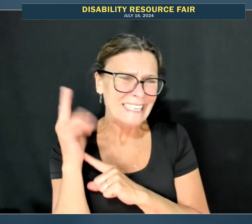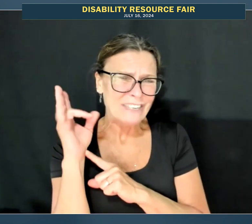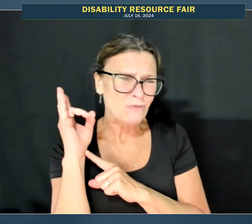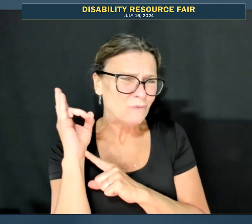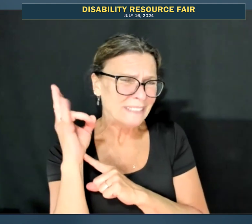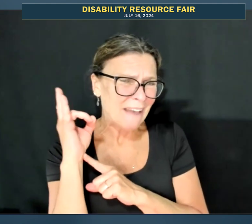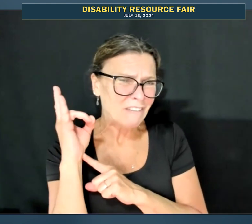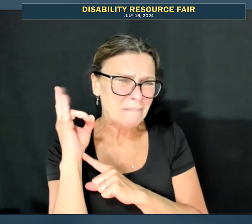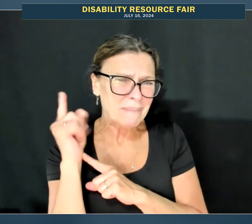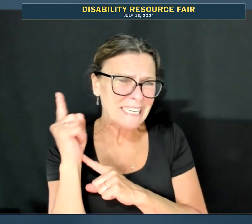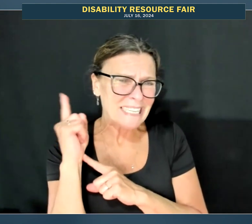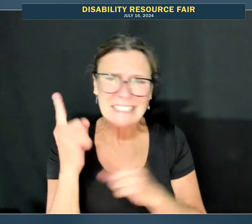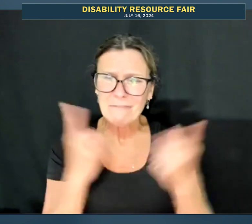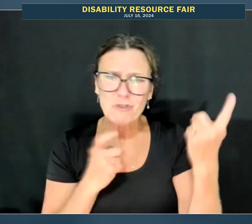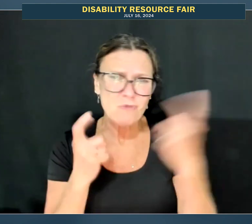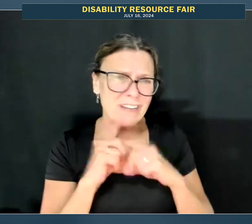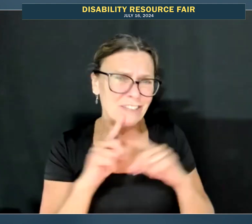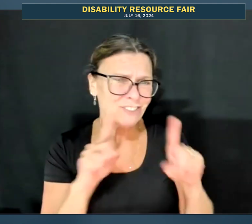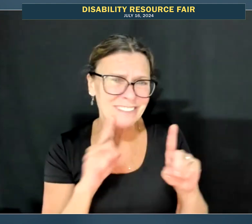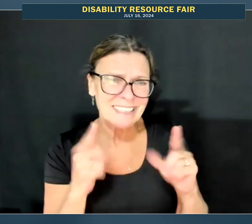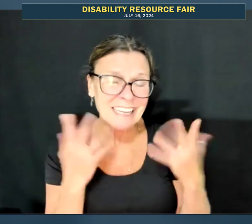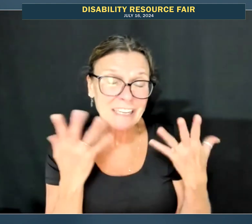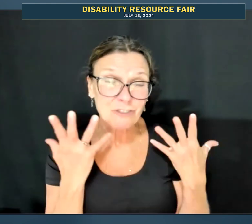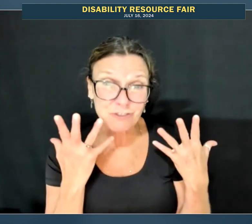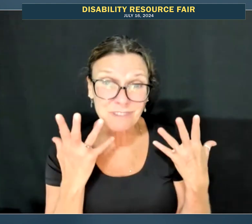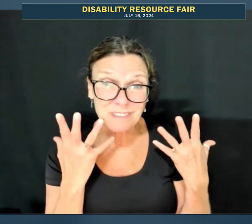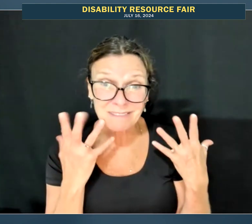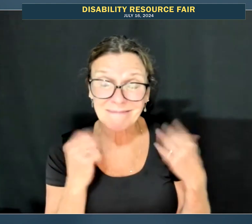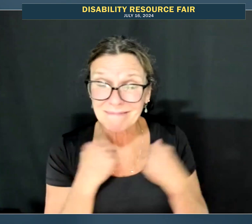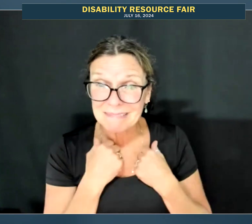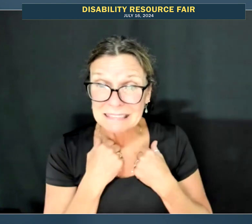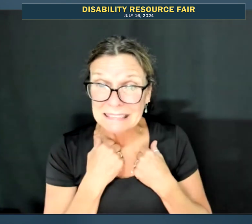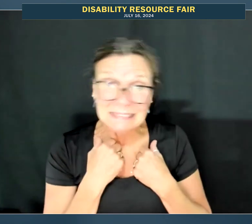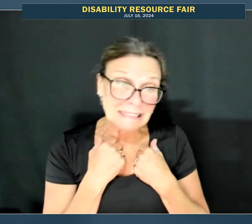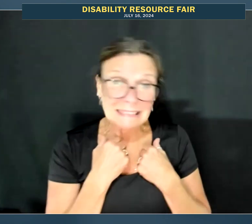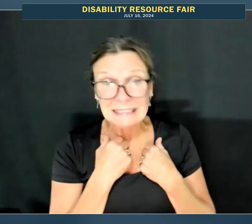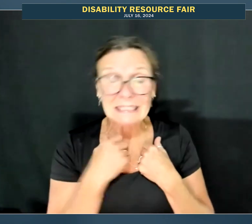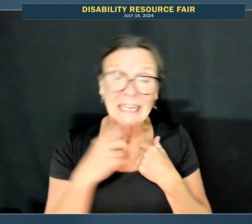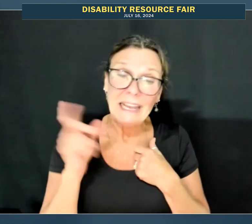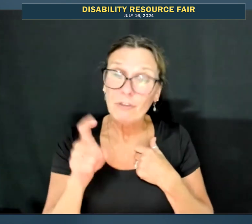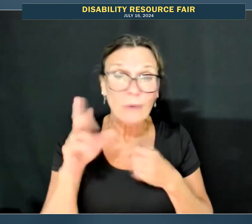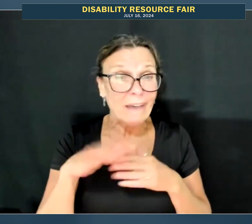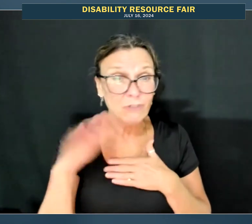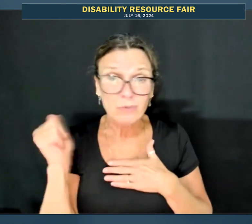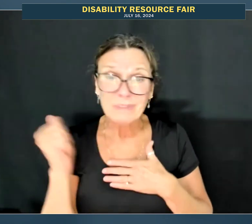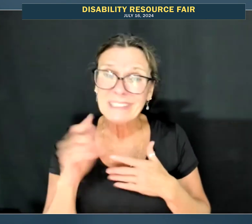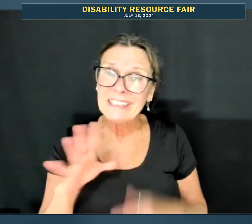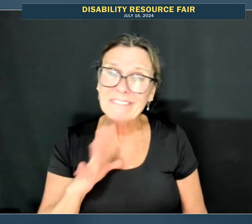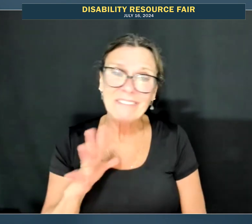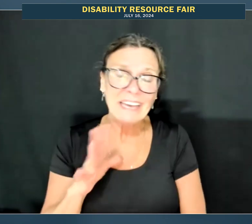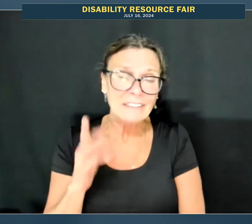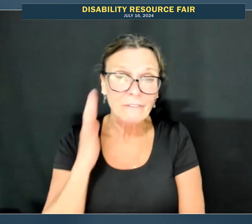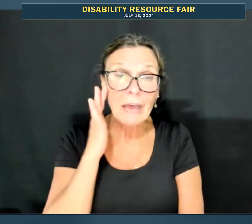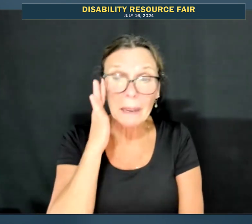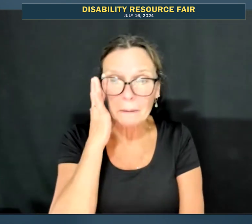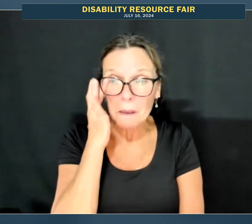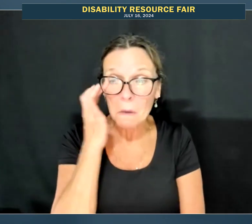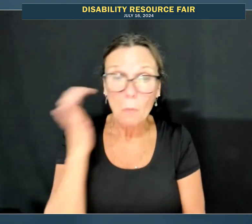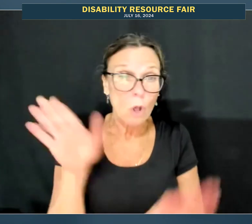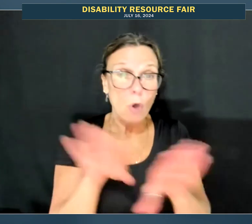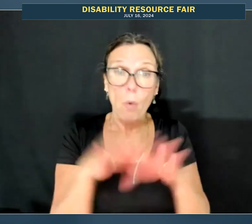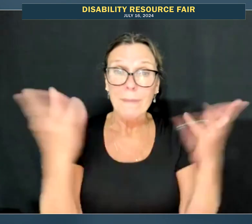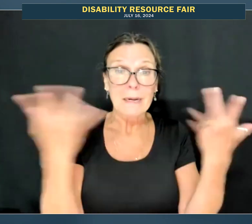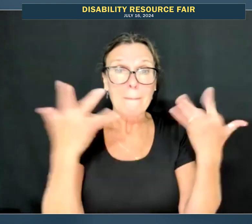3 to 7 minutes of question and answers, something like that. Whatever people are okay with. Like, if you have to go, that's fine. So we'll just open it up